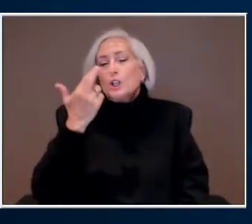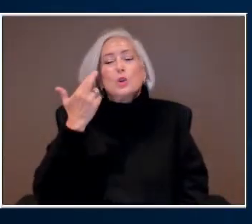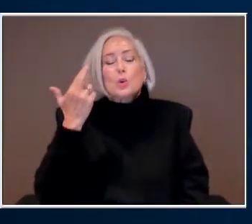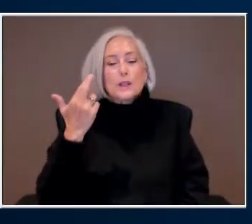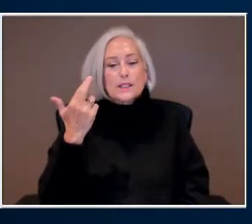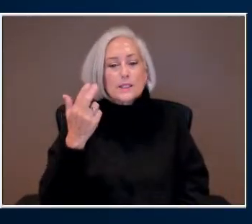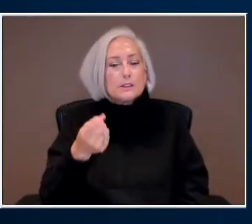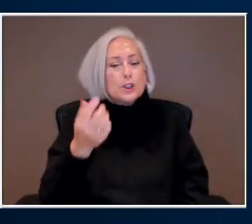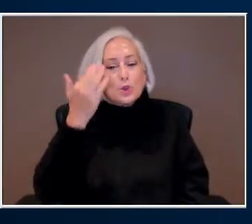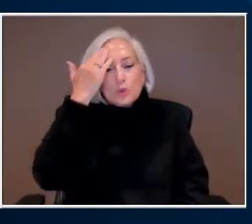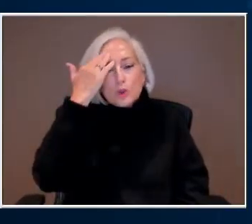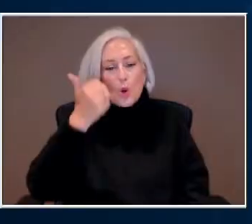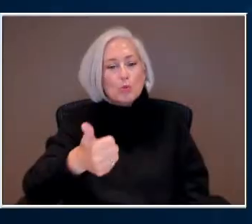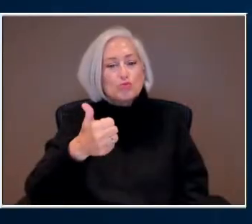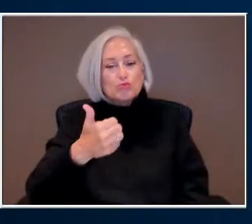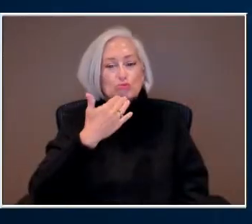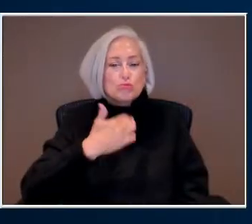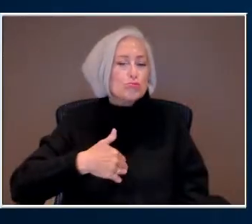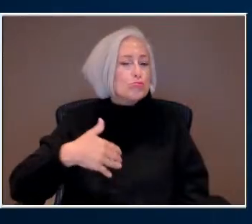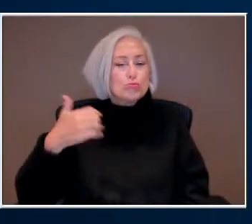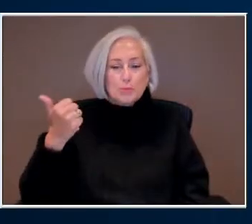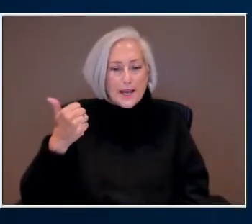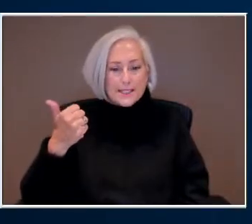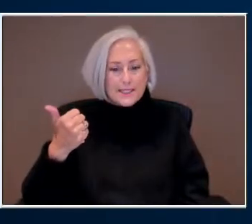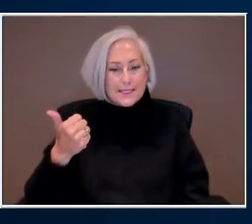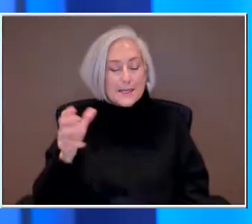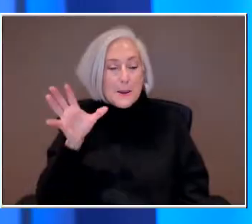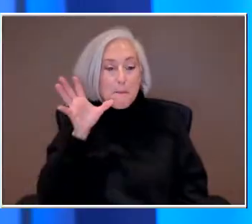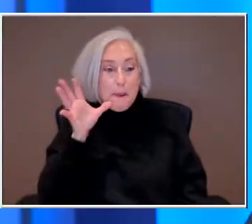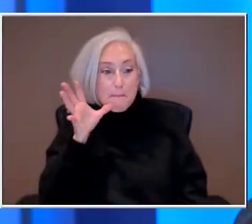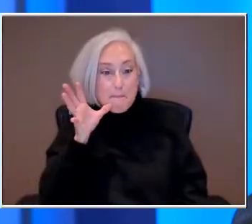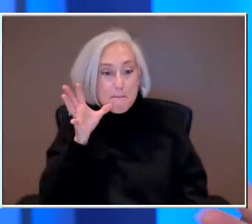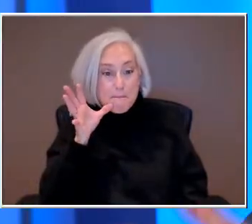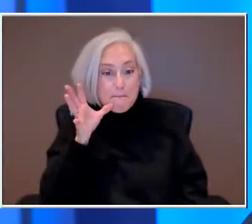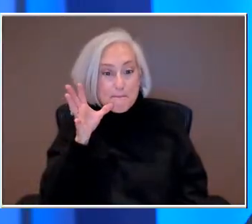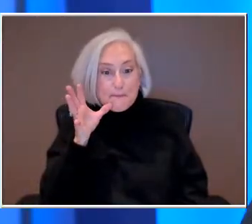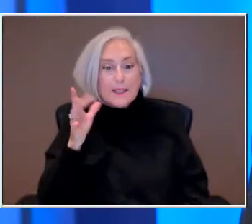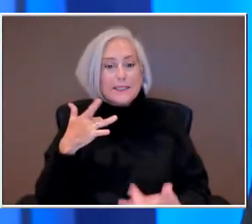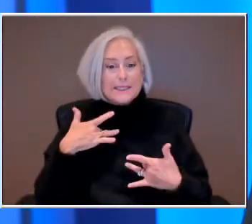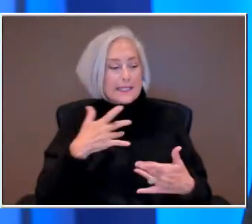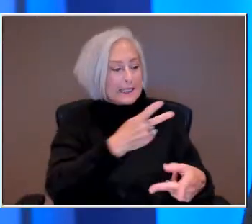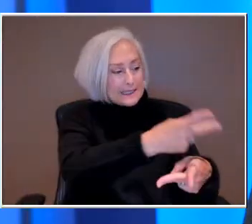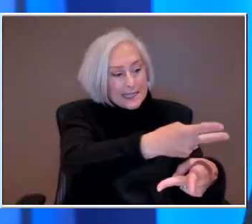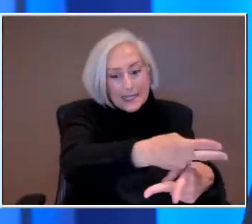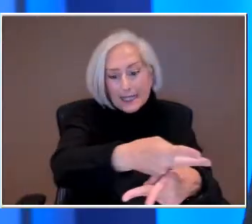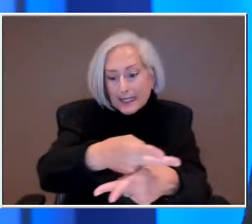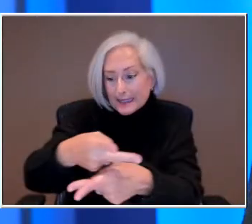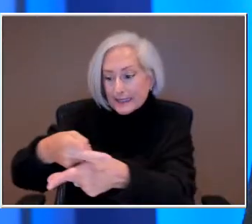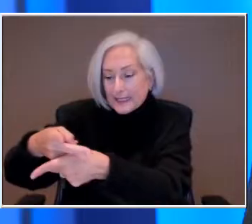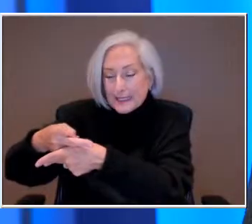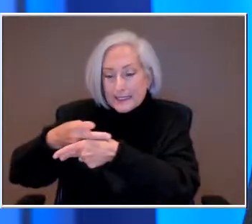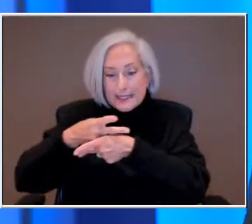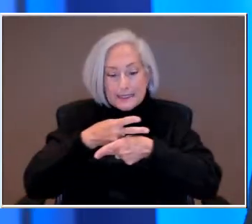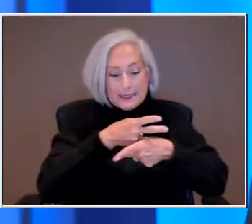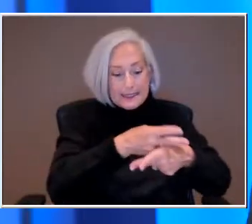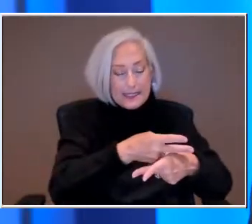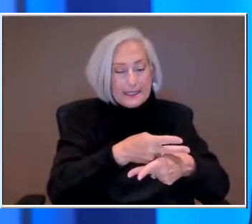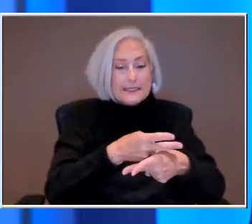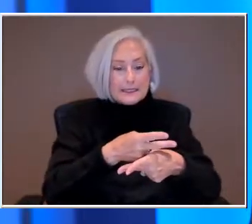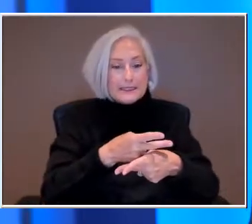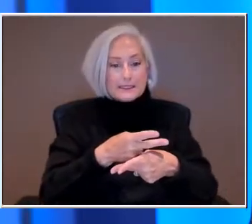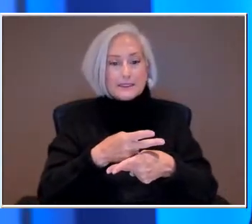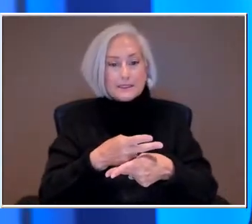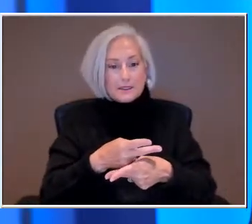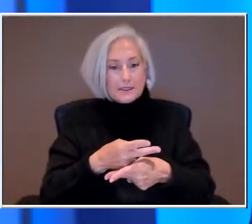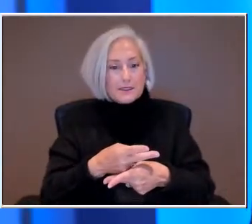best. And mothers, I think, really care for everybody else in the family. So don't take